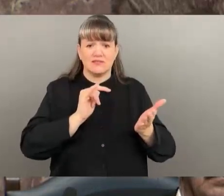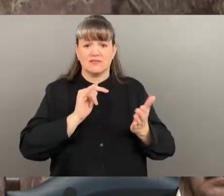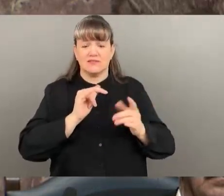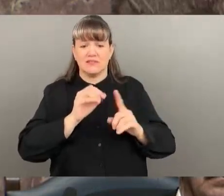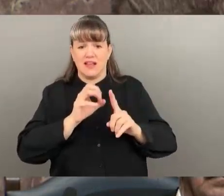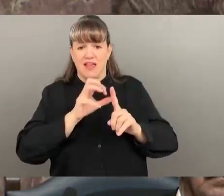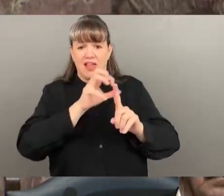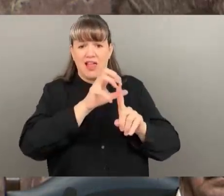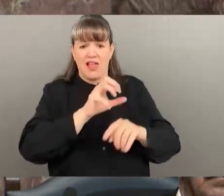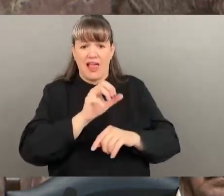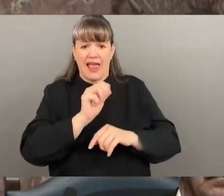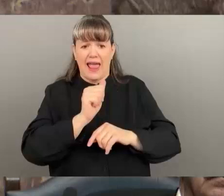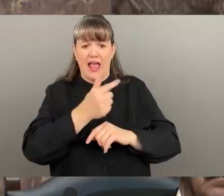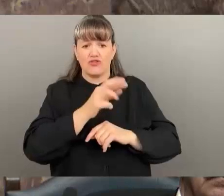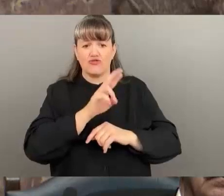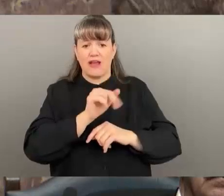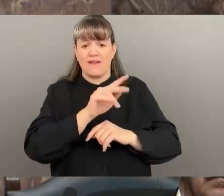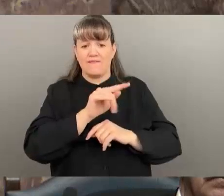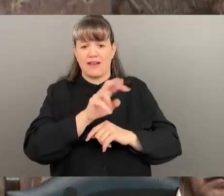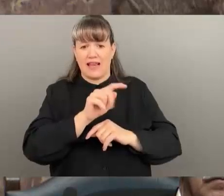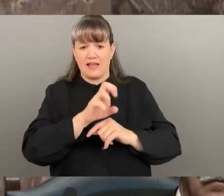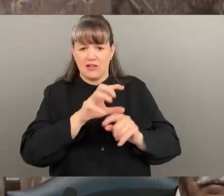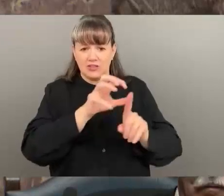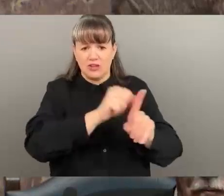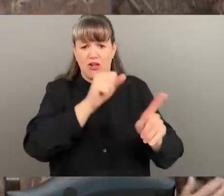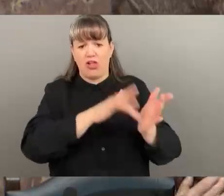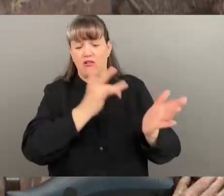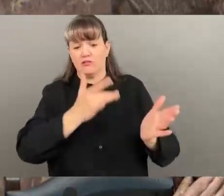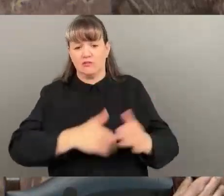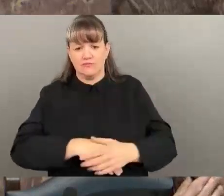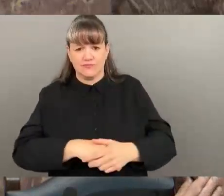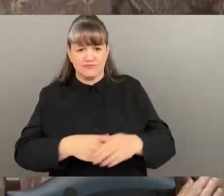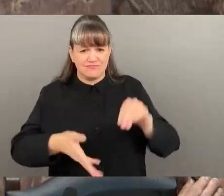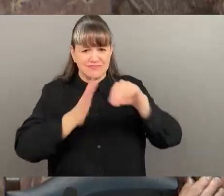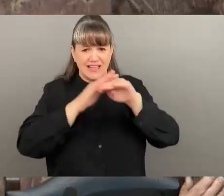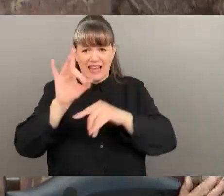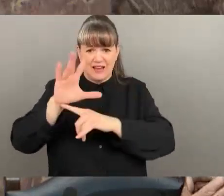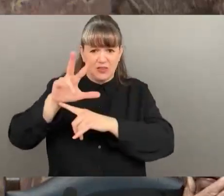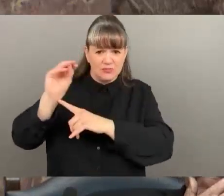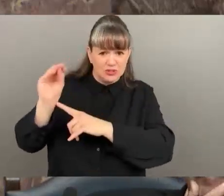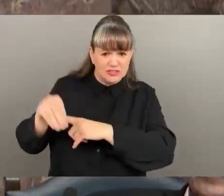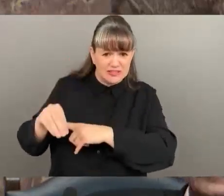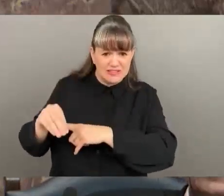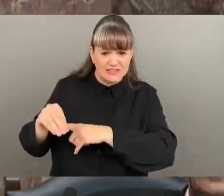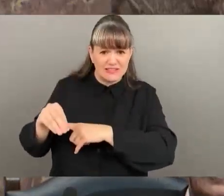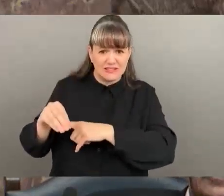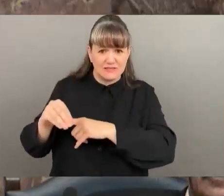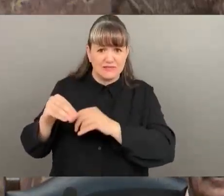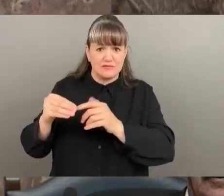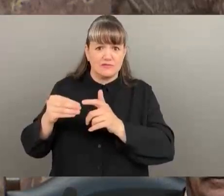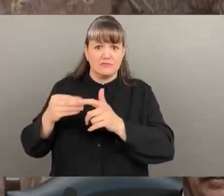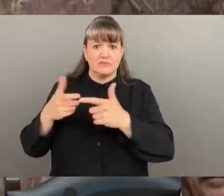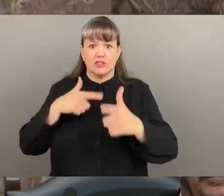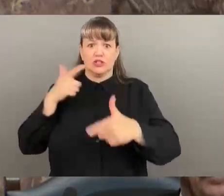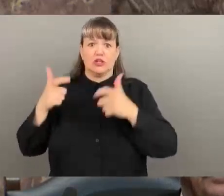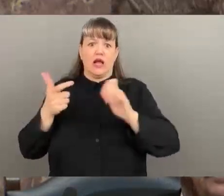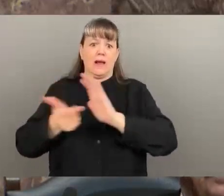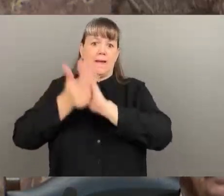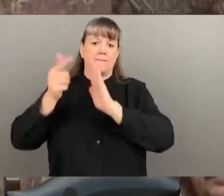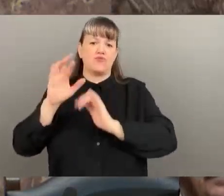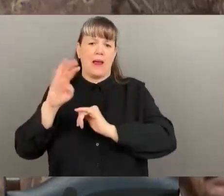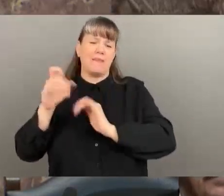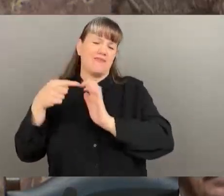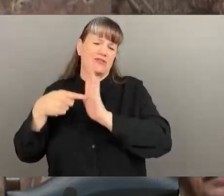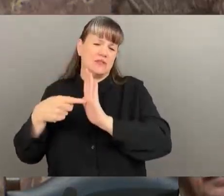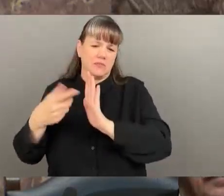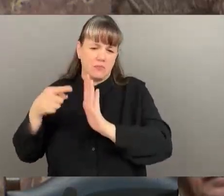BC and other centres no longer accept forensic patients. BC has just one forensic hospital